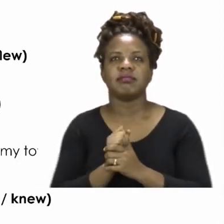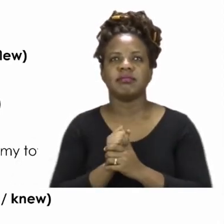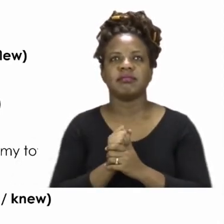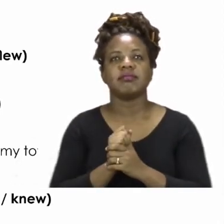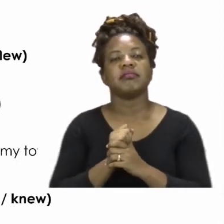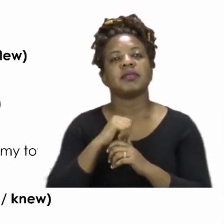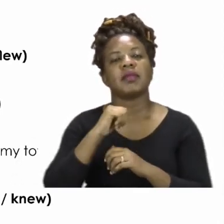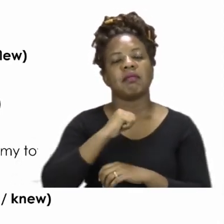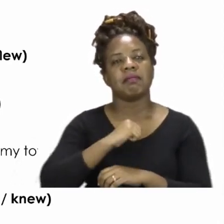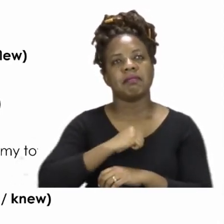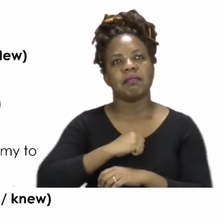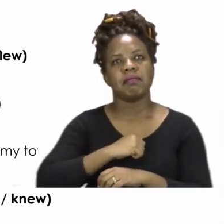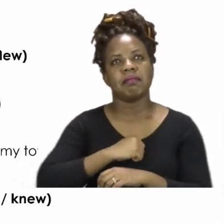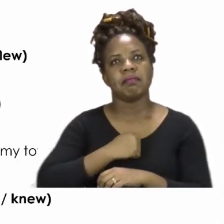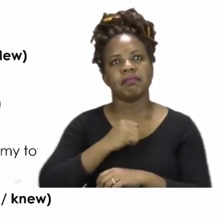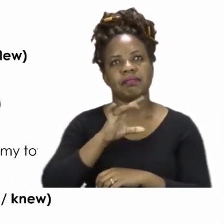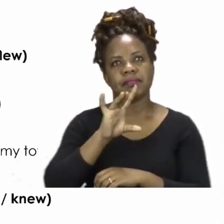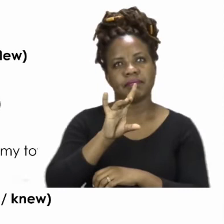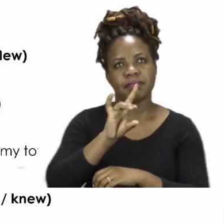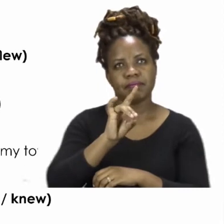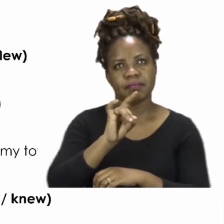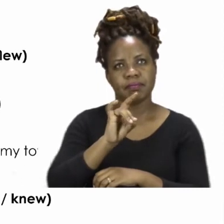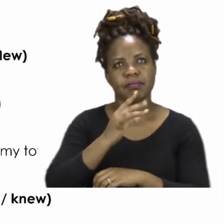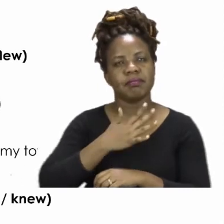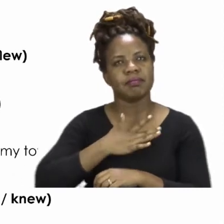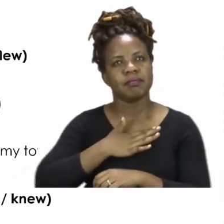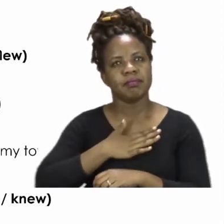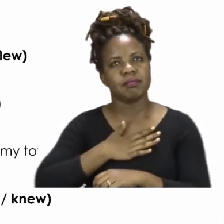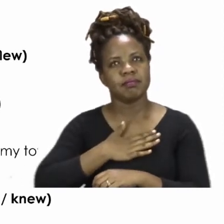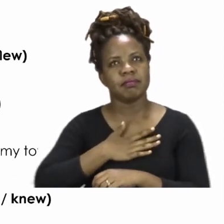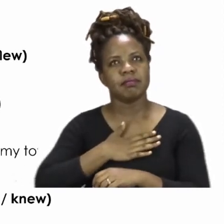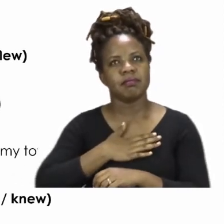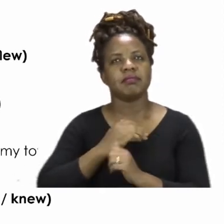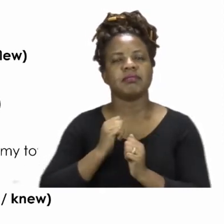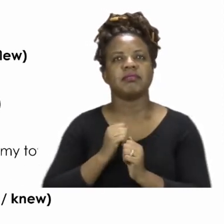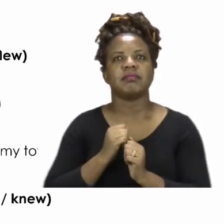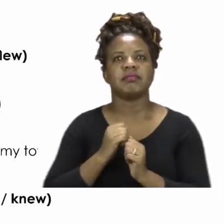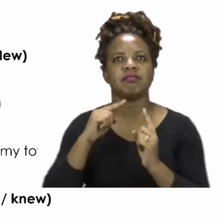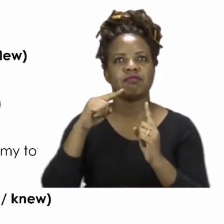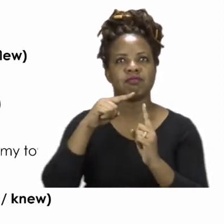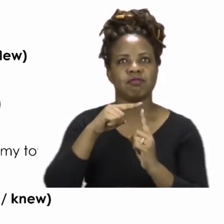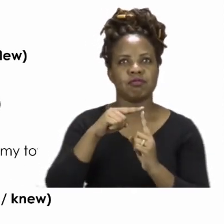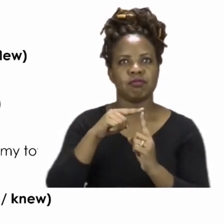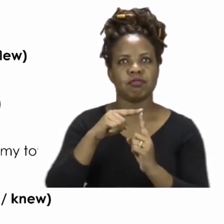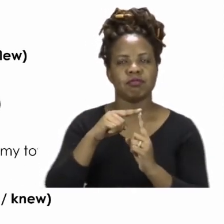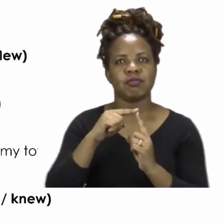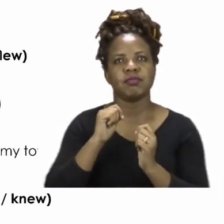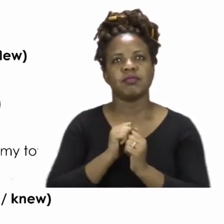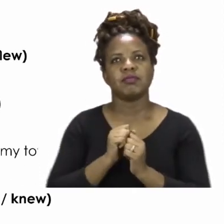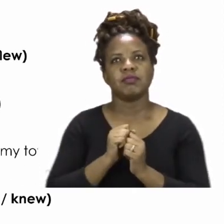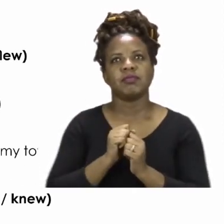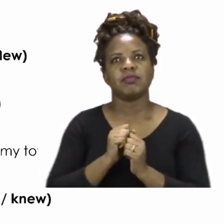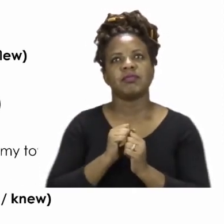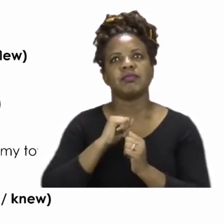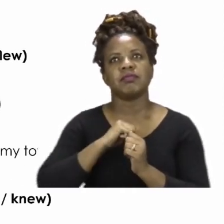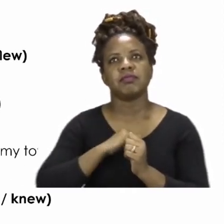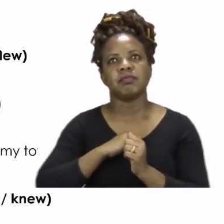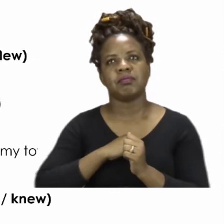puppy likes to dash my toys. Let's try